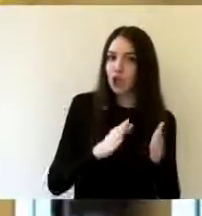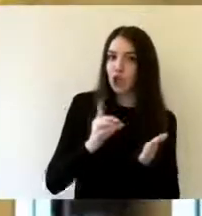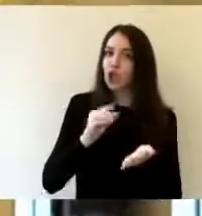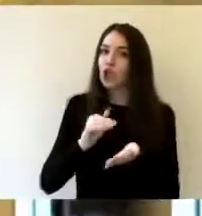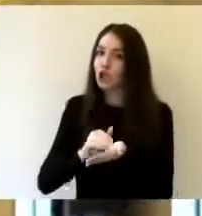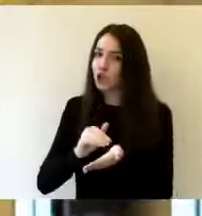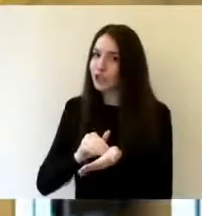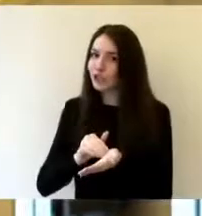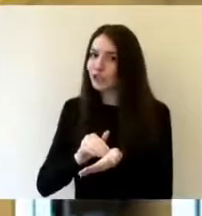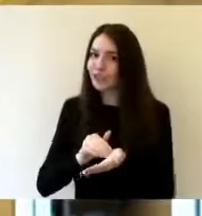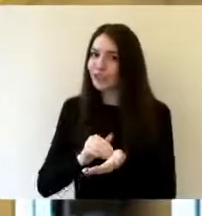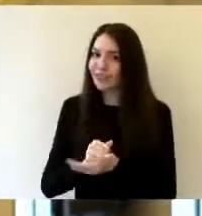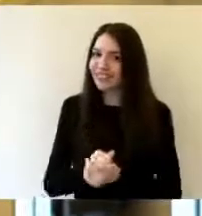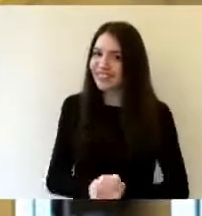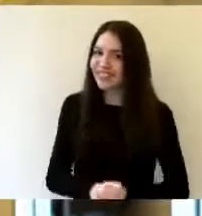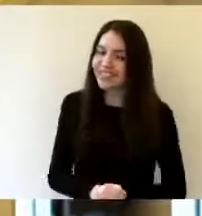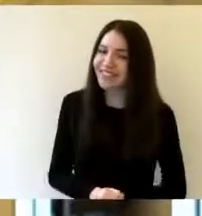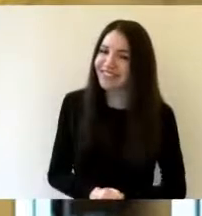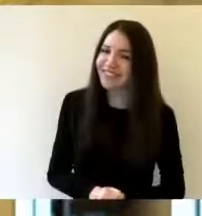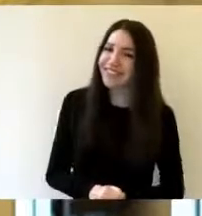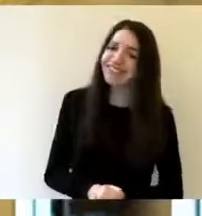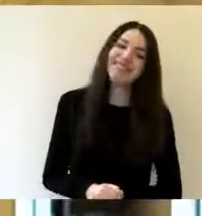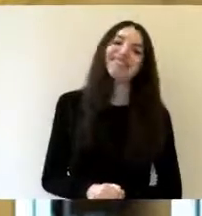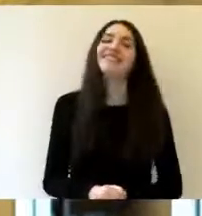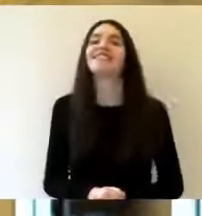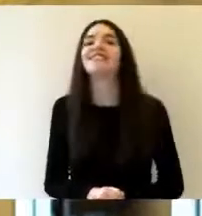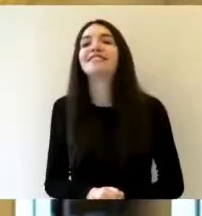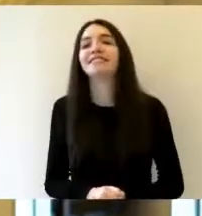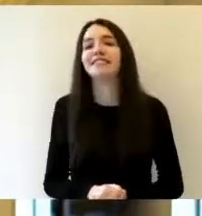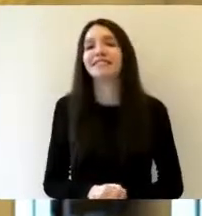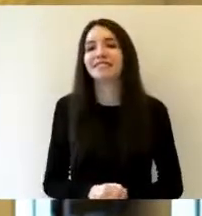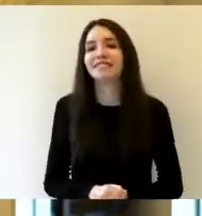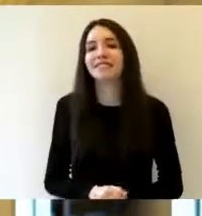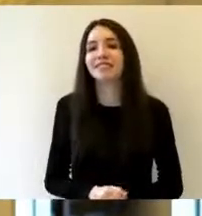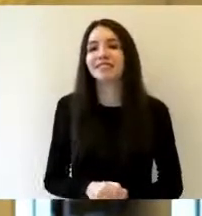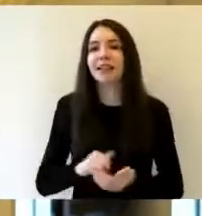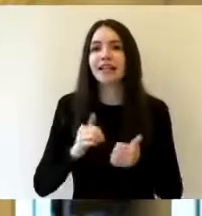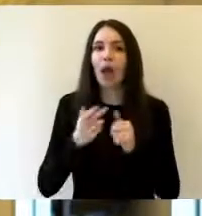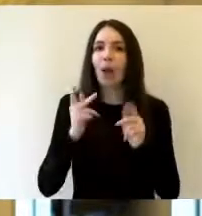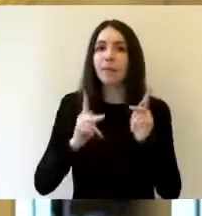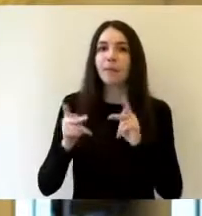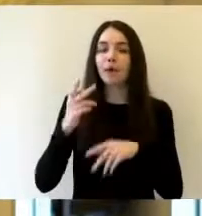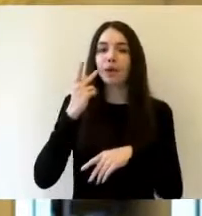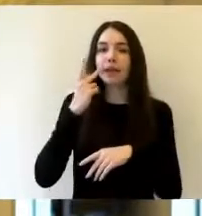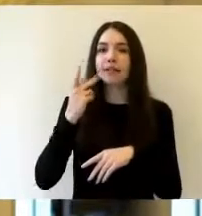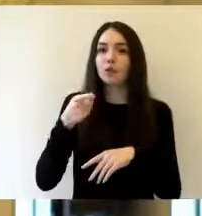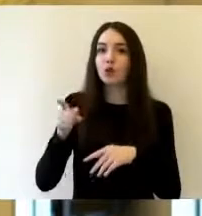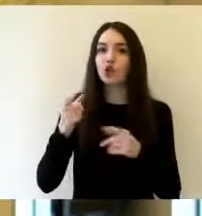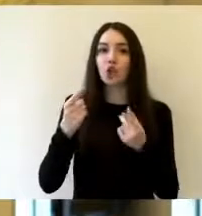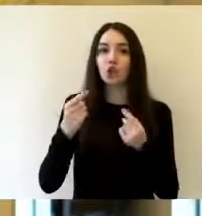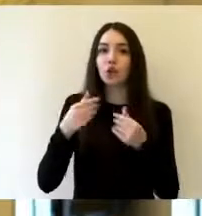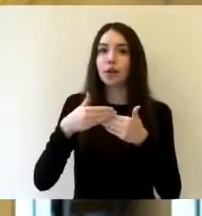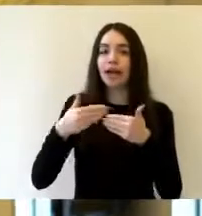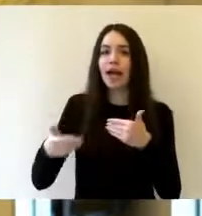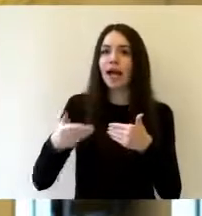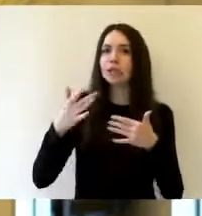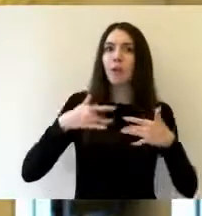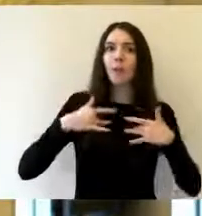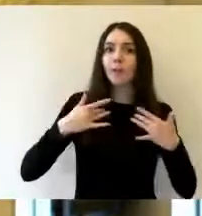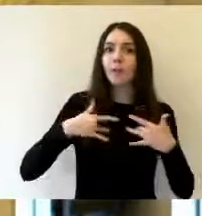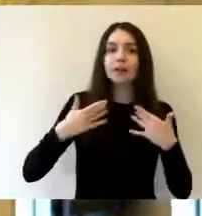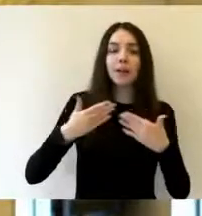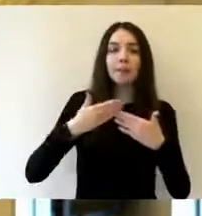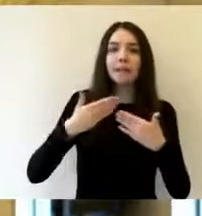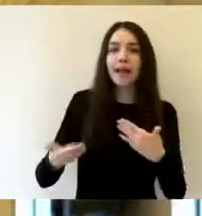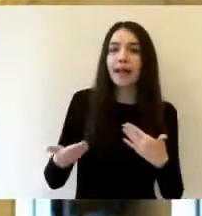Yes. Right? So how can people keep up with what you have going on next? What do you have going on next? What's the best way